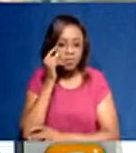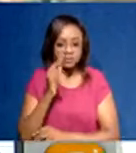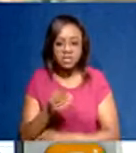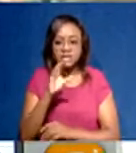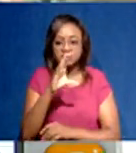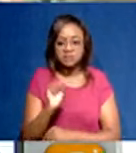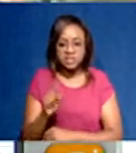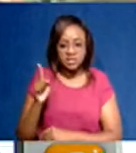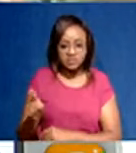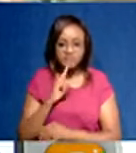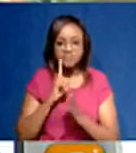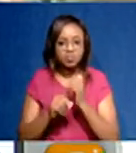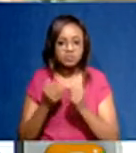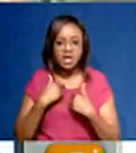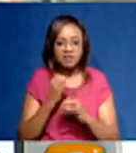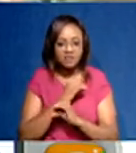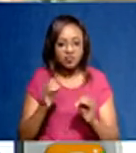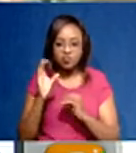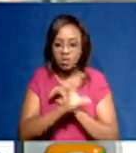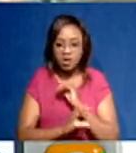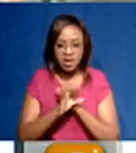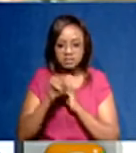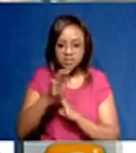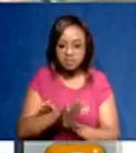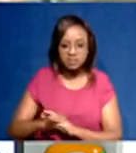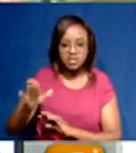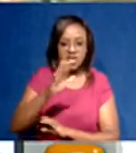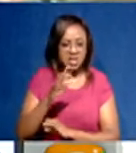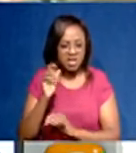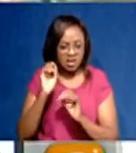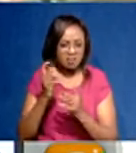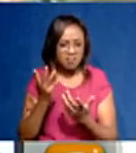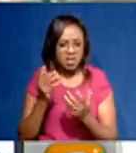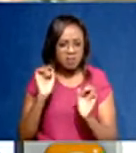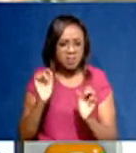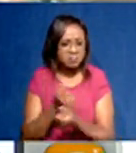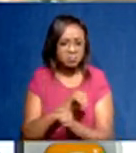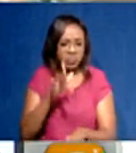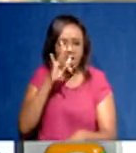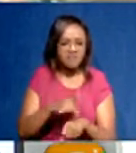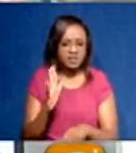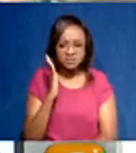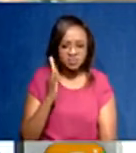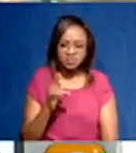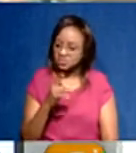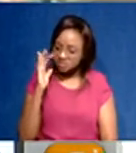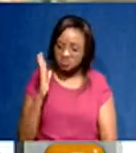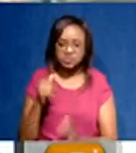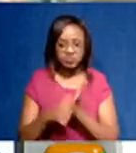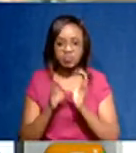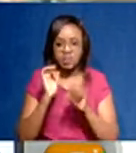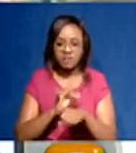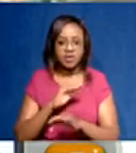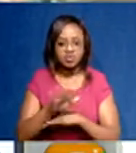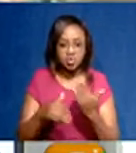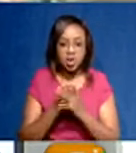in Mombasa, Kindiki said no country in the region was immune to modern-day security threats, but closer coordination will help